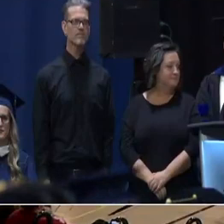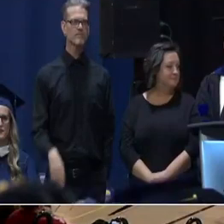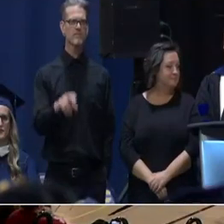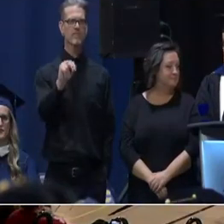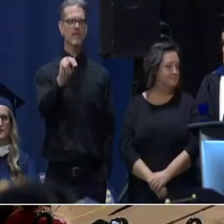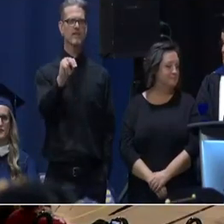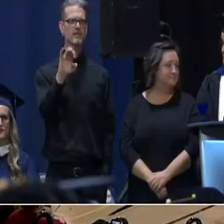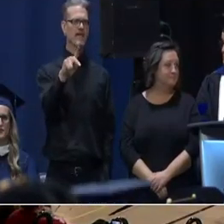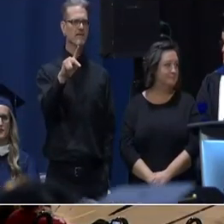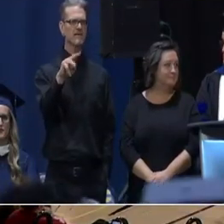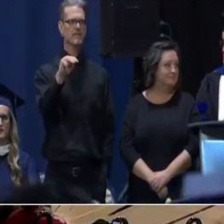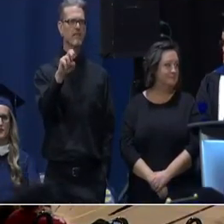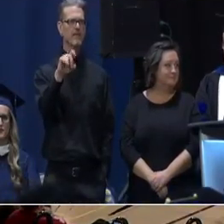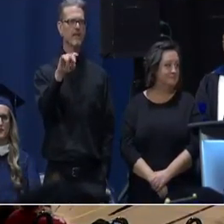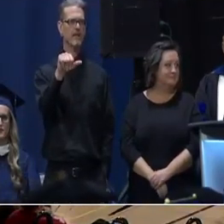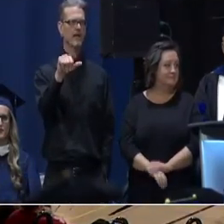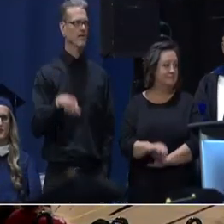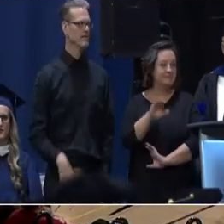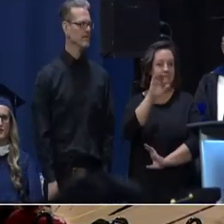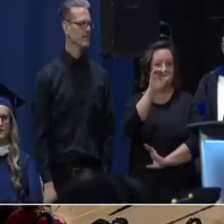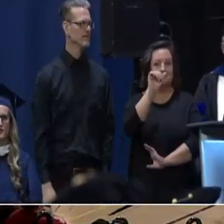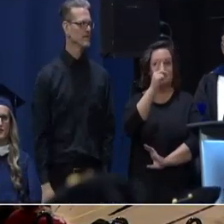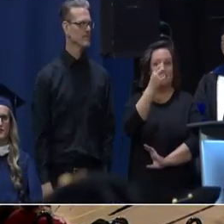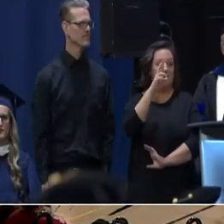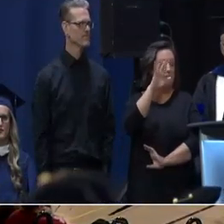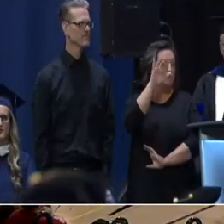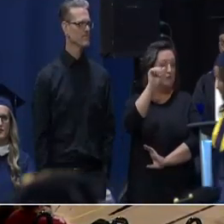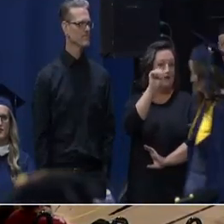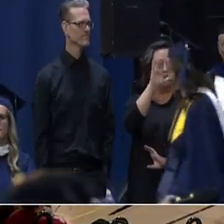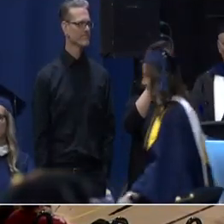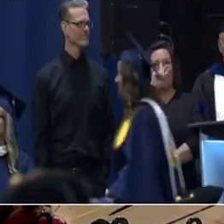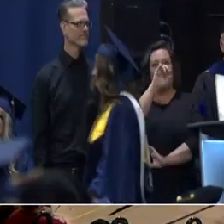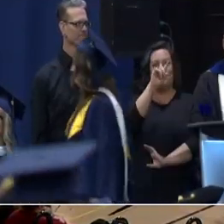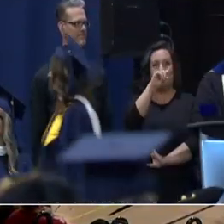Nate Medina. Adriana Cortez Mantilla.